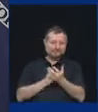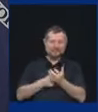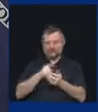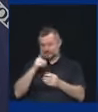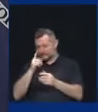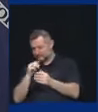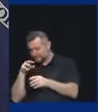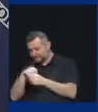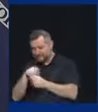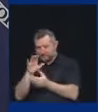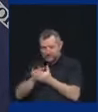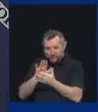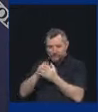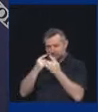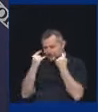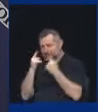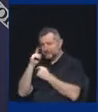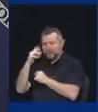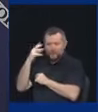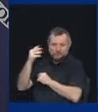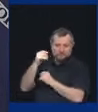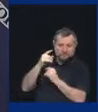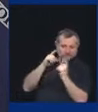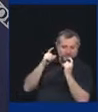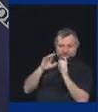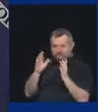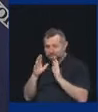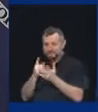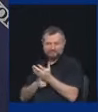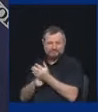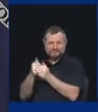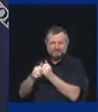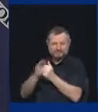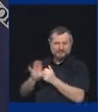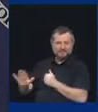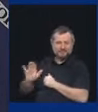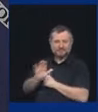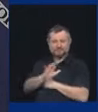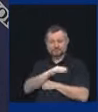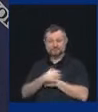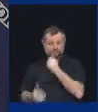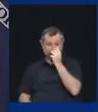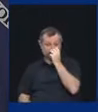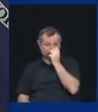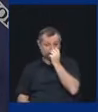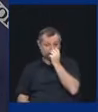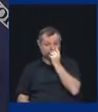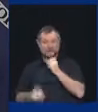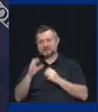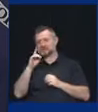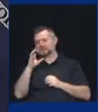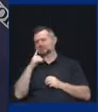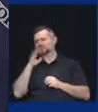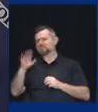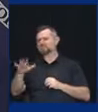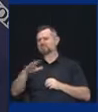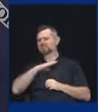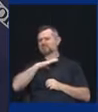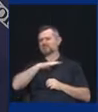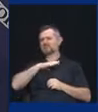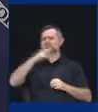the outside school mask rule. They were comfortable with the